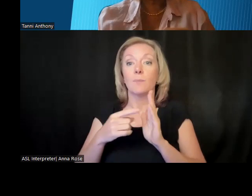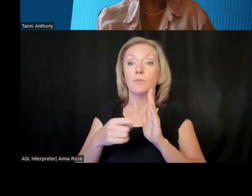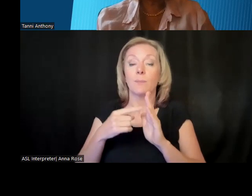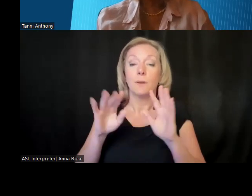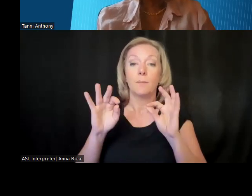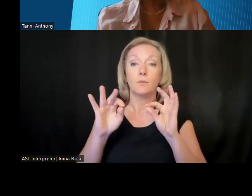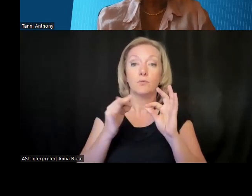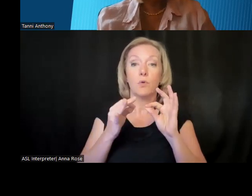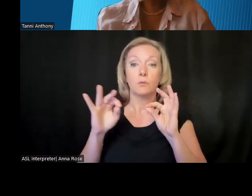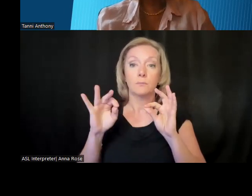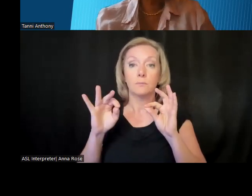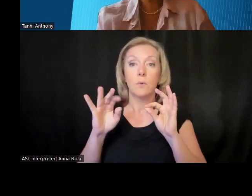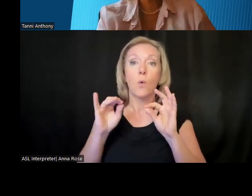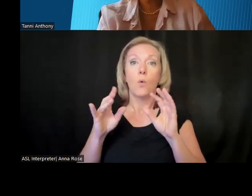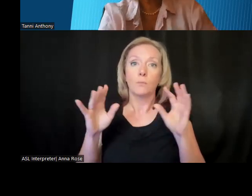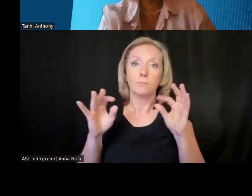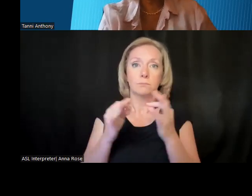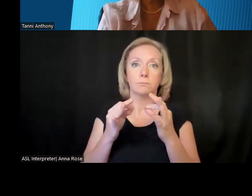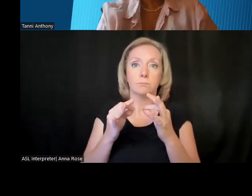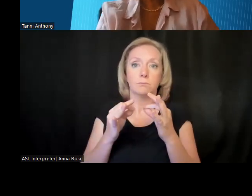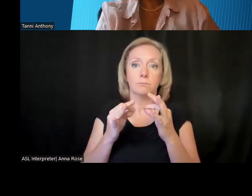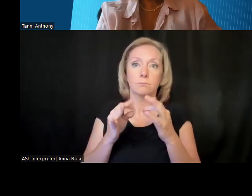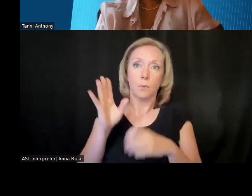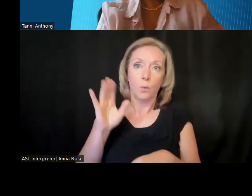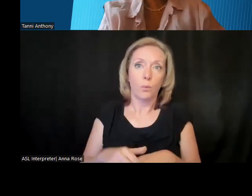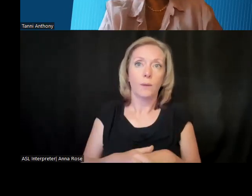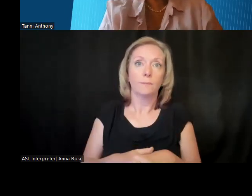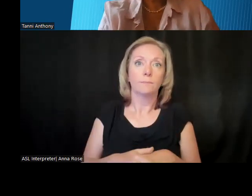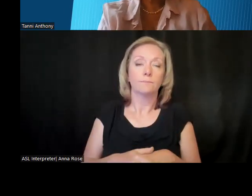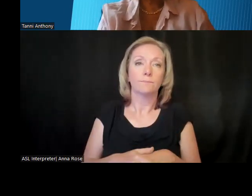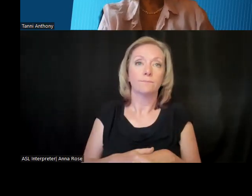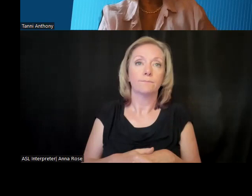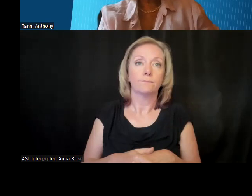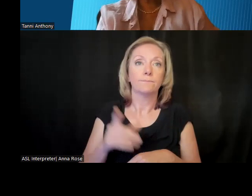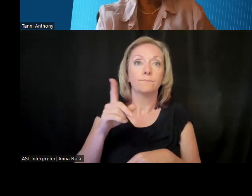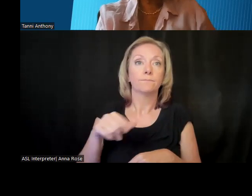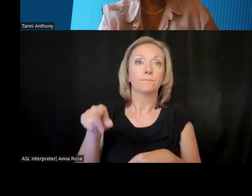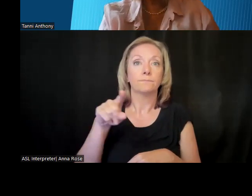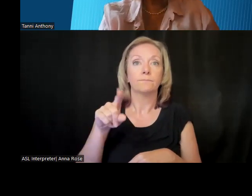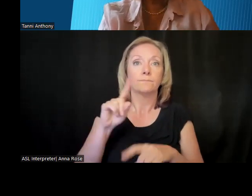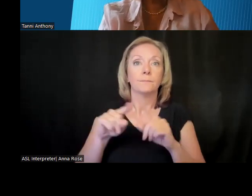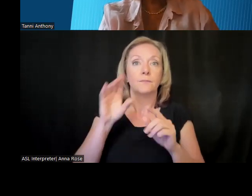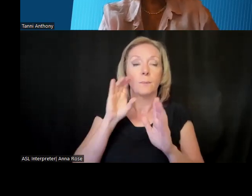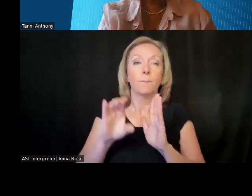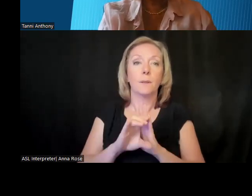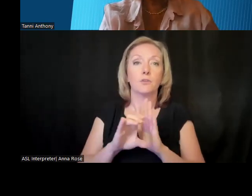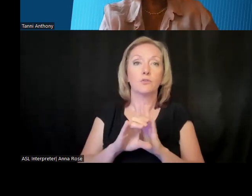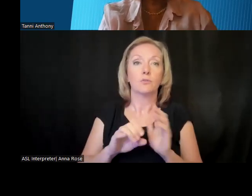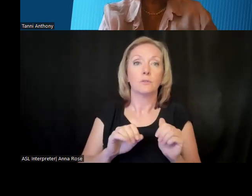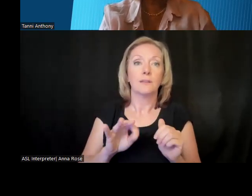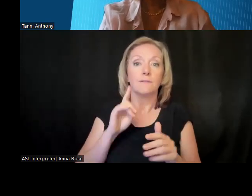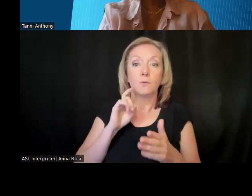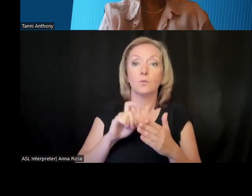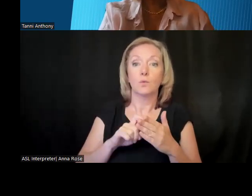eye is crossed. That is never okay. So these are pictures, if we saw one of these little people in